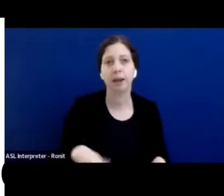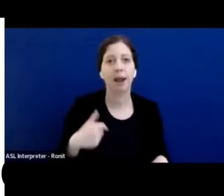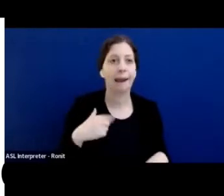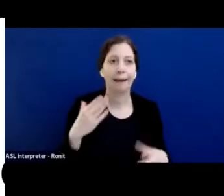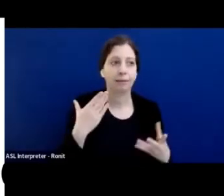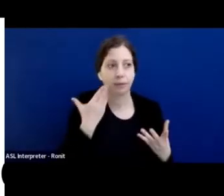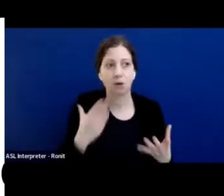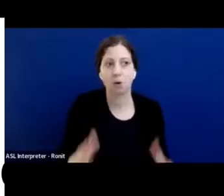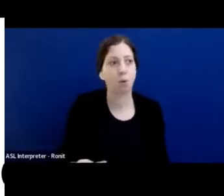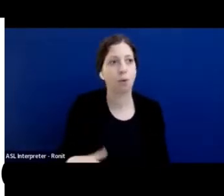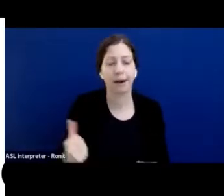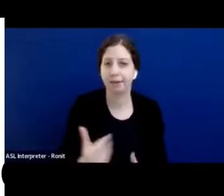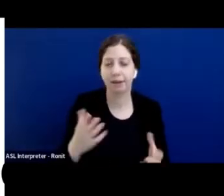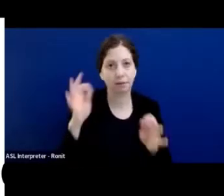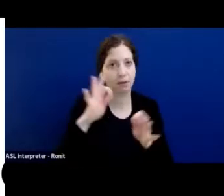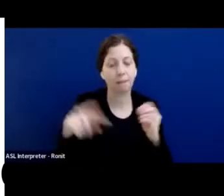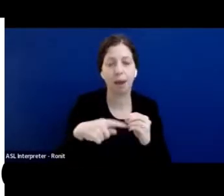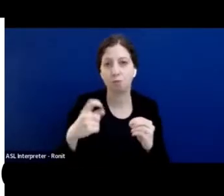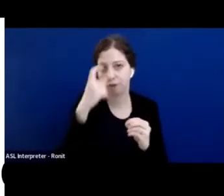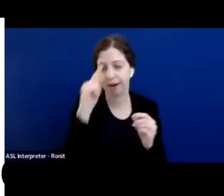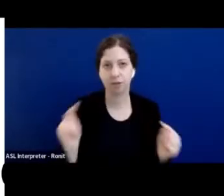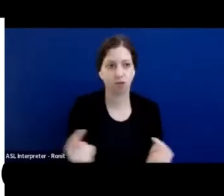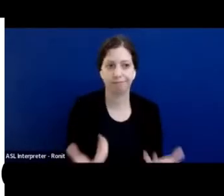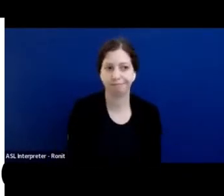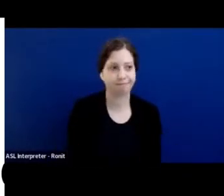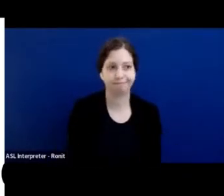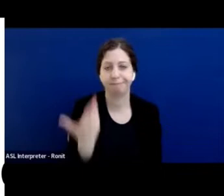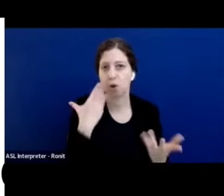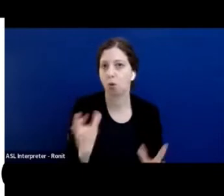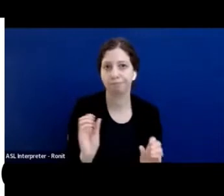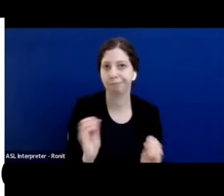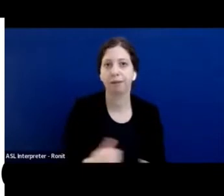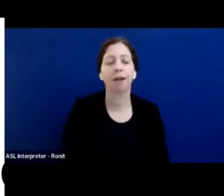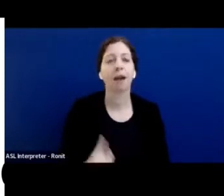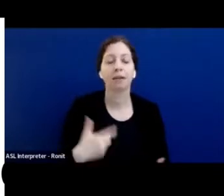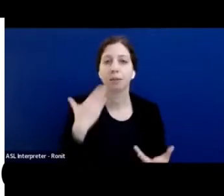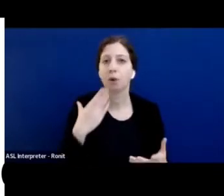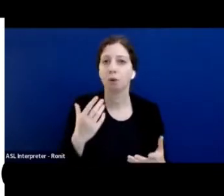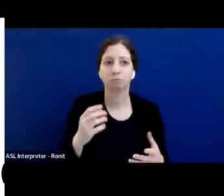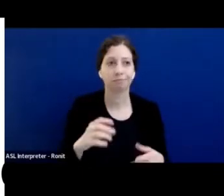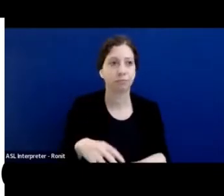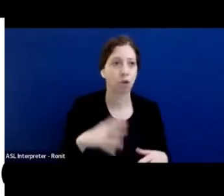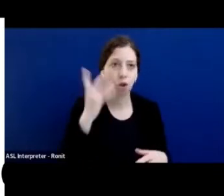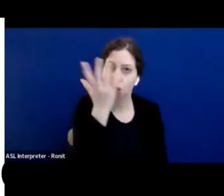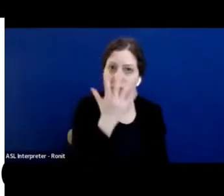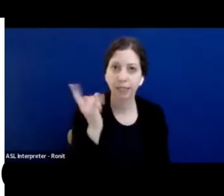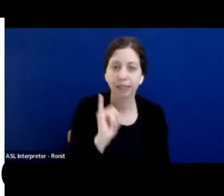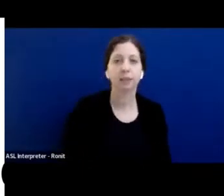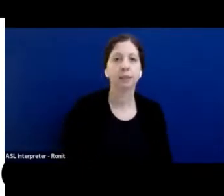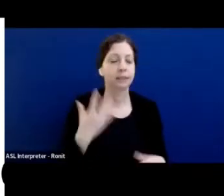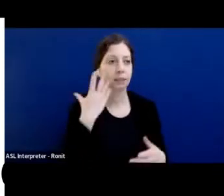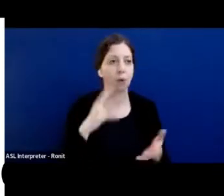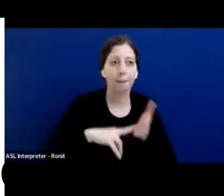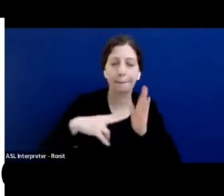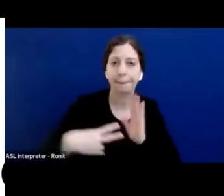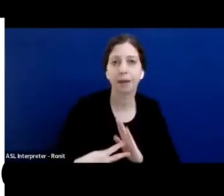anything about brain injury I know brain injury from a hole in the wall. Didn't know anything about it, didn't know what it looked like, didn't know what it meant, didn't